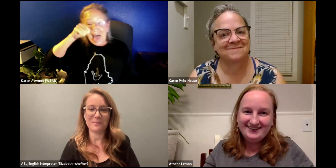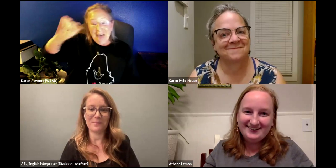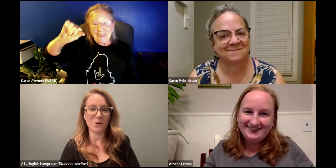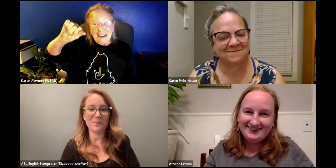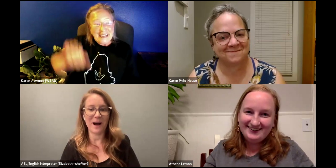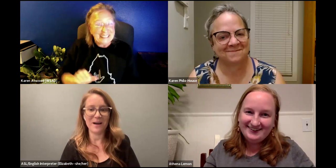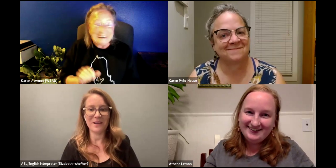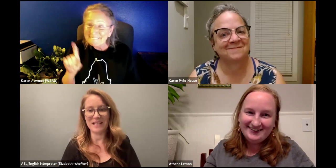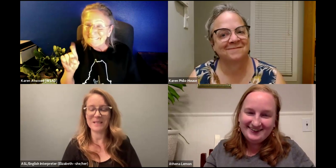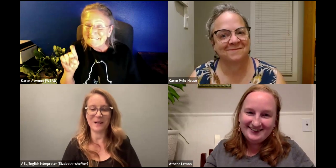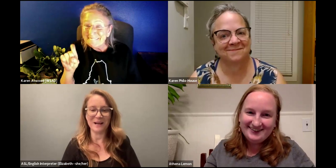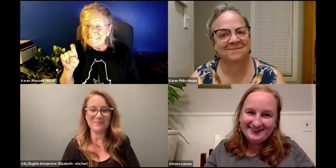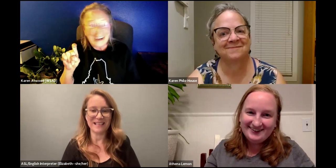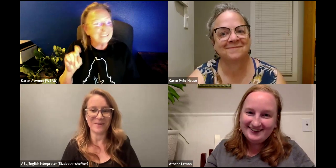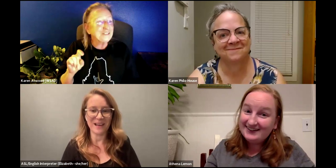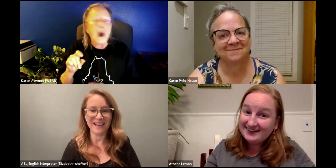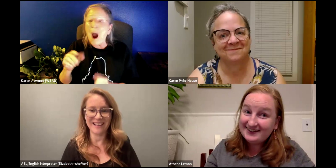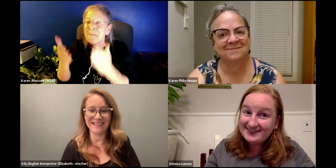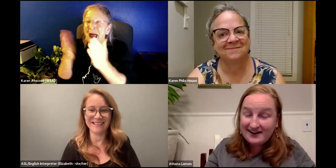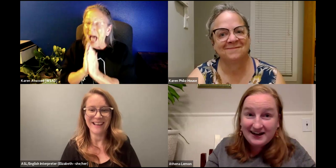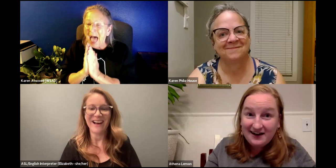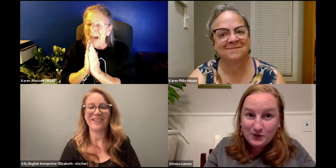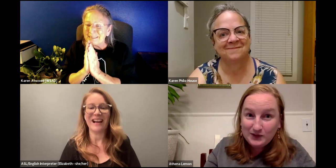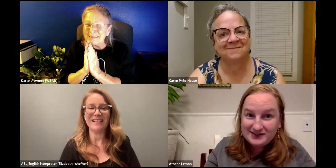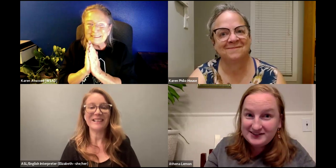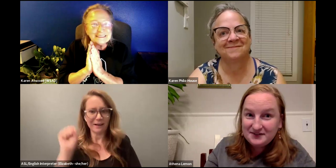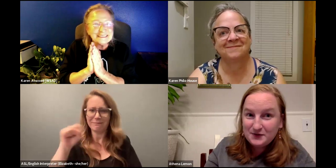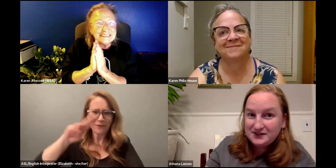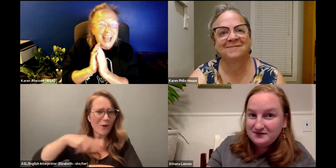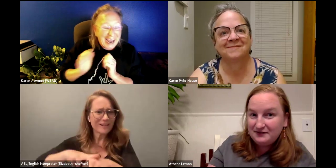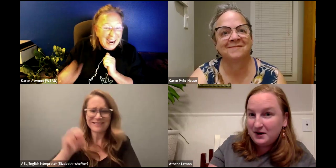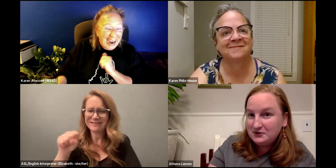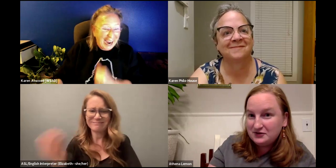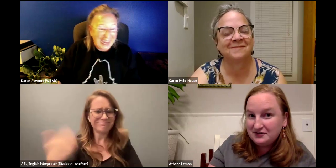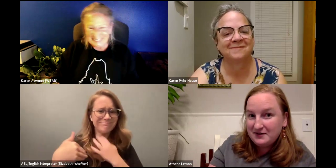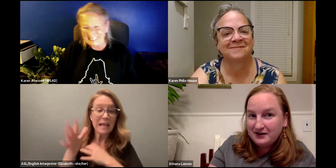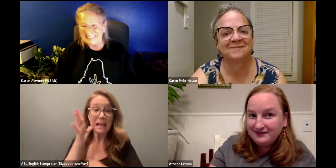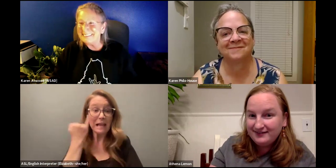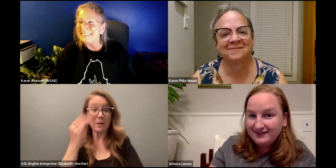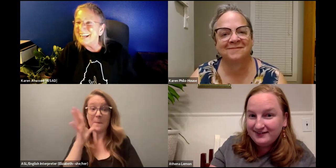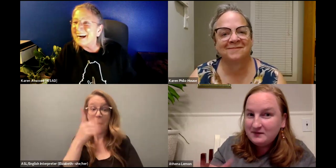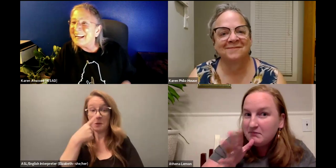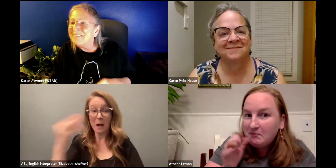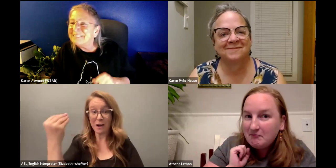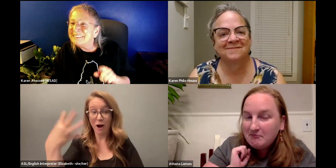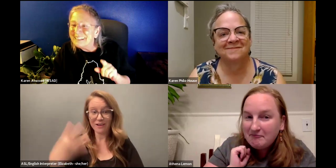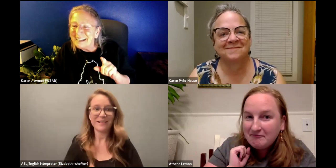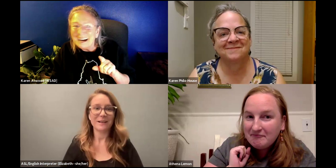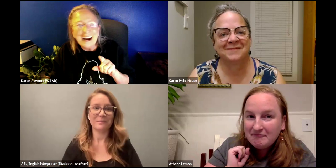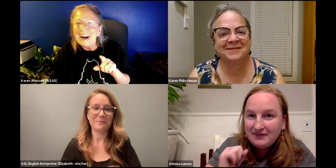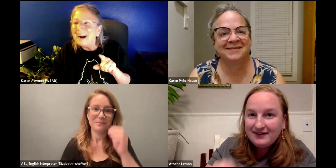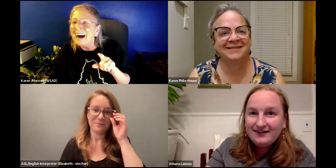is, your mom, Athena's mom. Is that okay? Yeah, of All right. course. If mom will turn her camera on. Well,